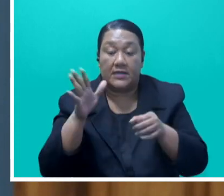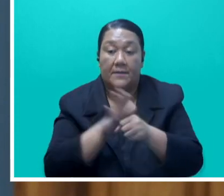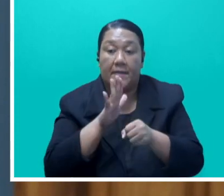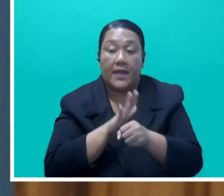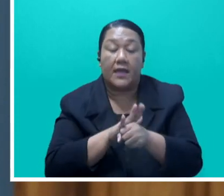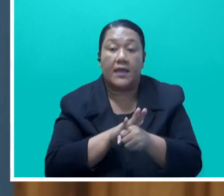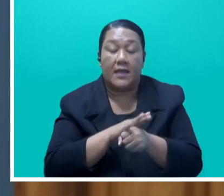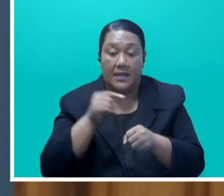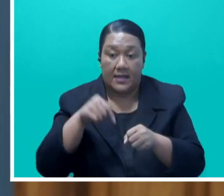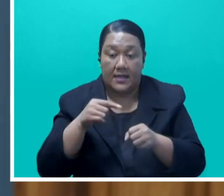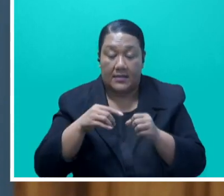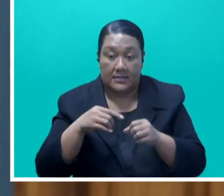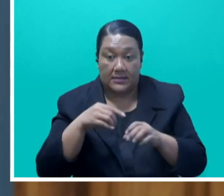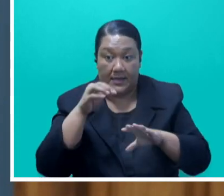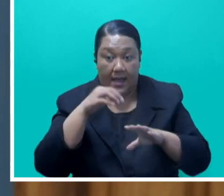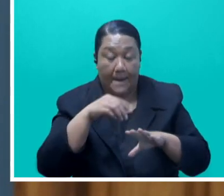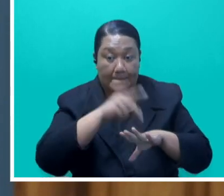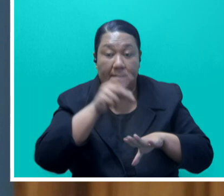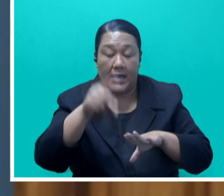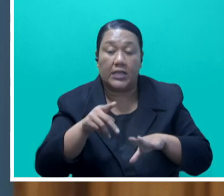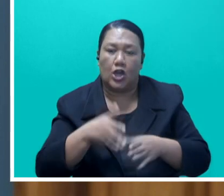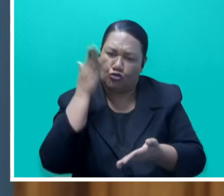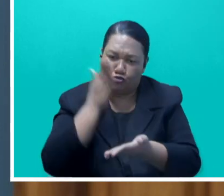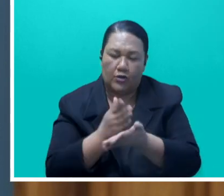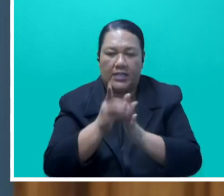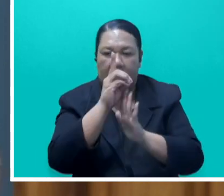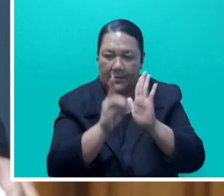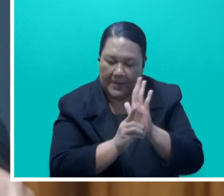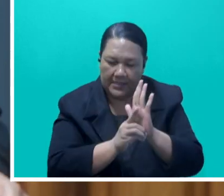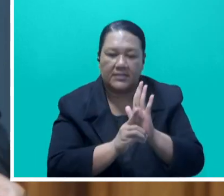House guarantee our people the true democracy they rightfully deserve.